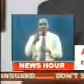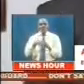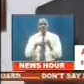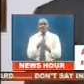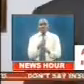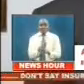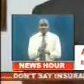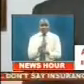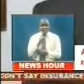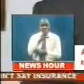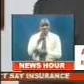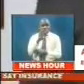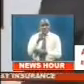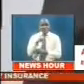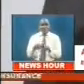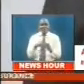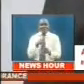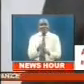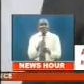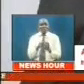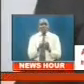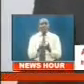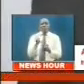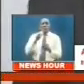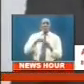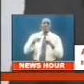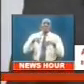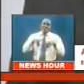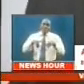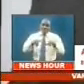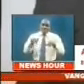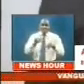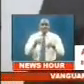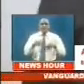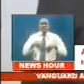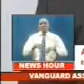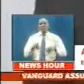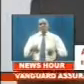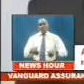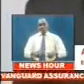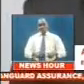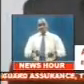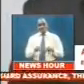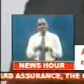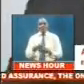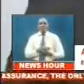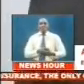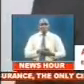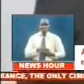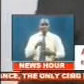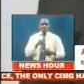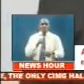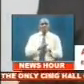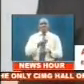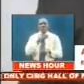country. 54 years is a maturity, but still it seems like you are still young, our baby. You have to do